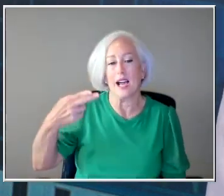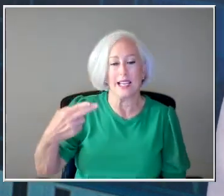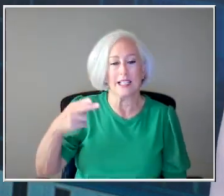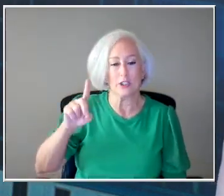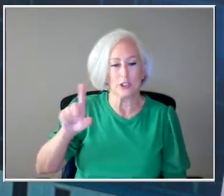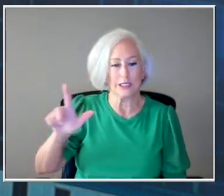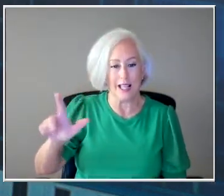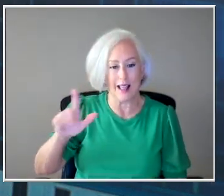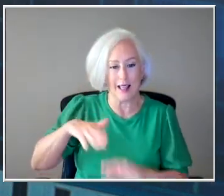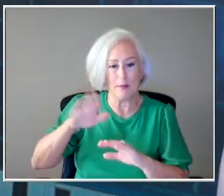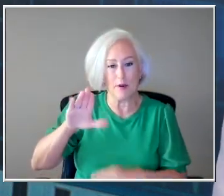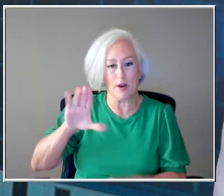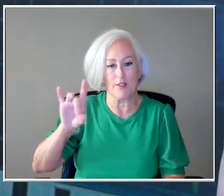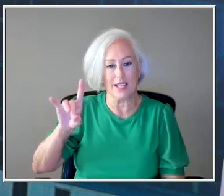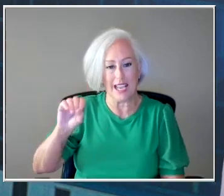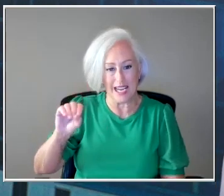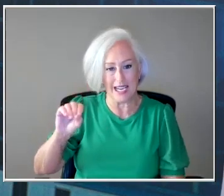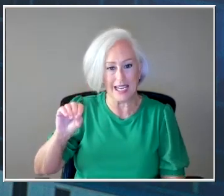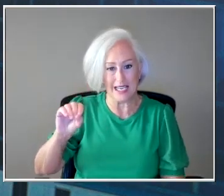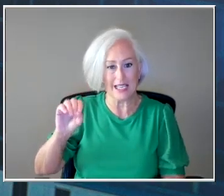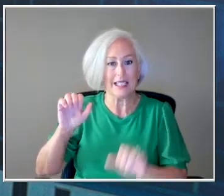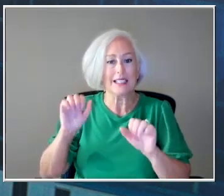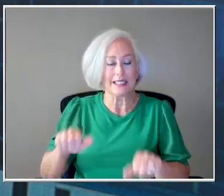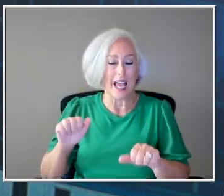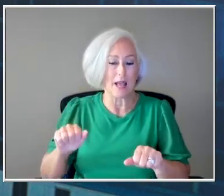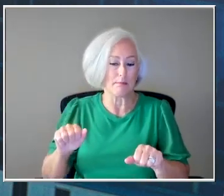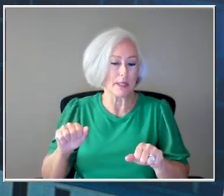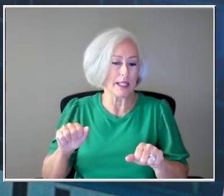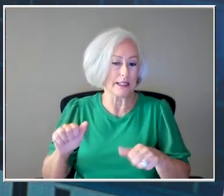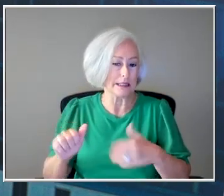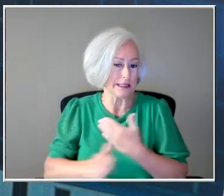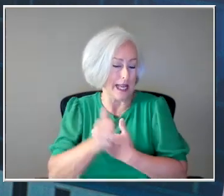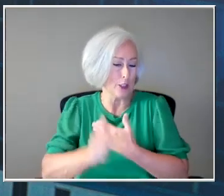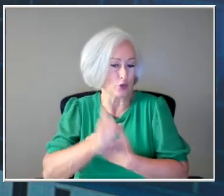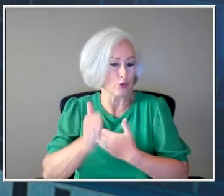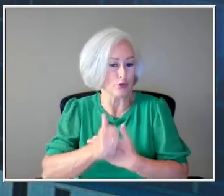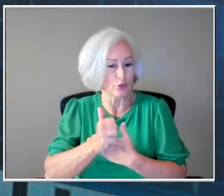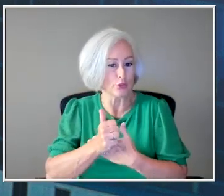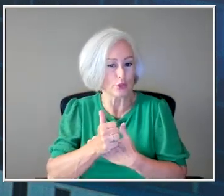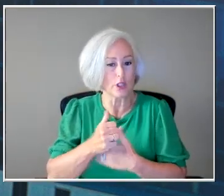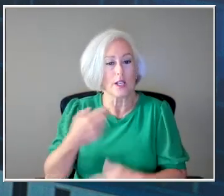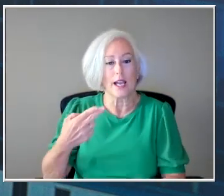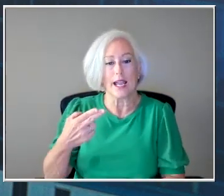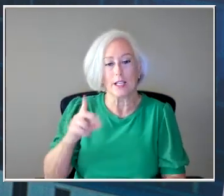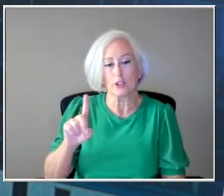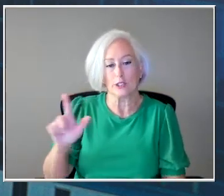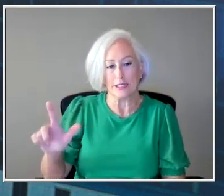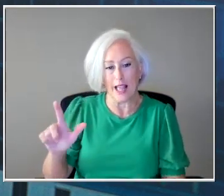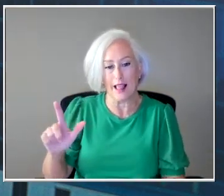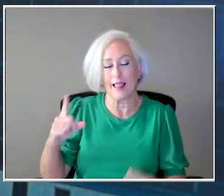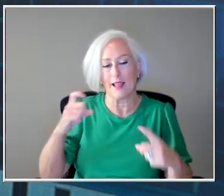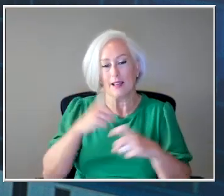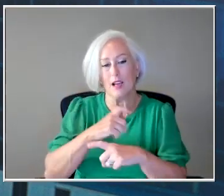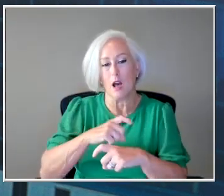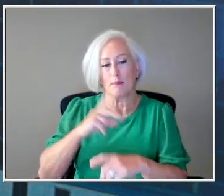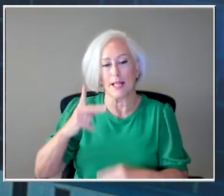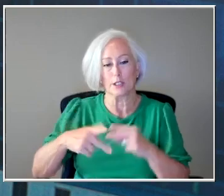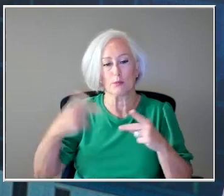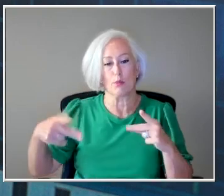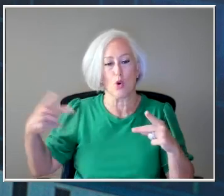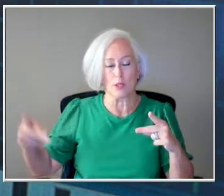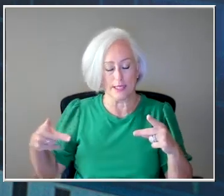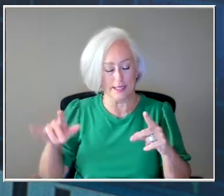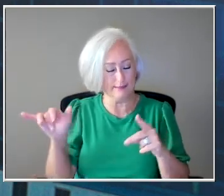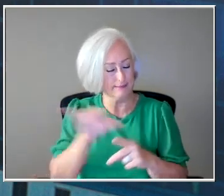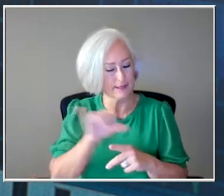milligrams per deciliter, could be detrimental. Reason being HDL is a very complex protein, has many other proteins